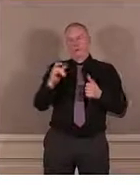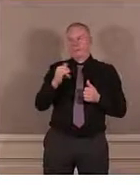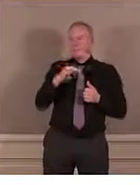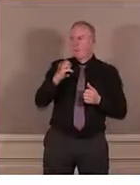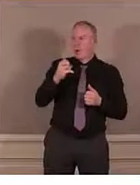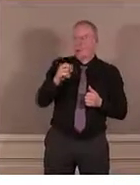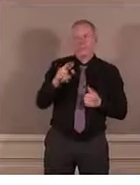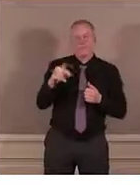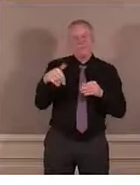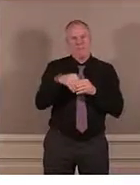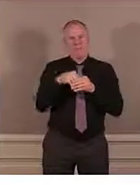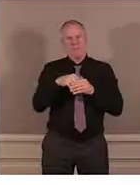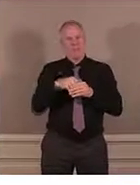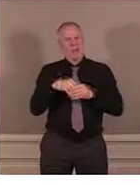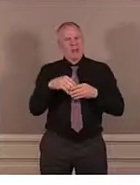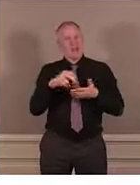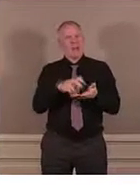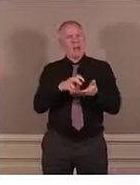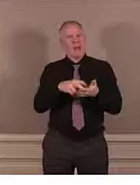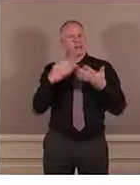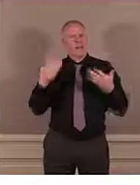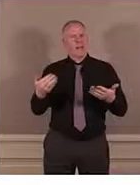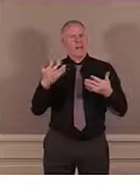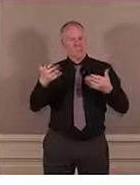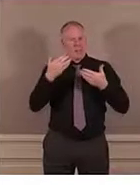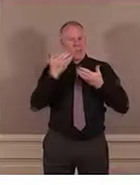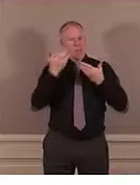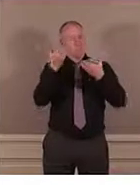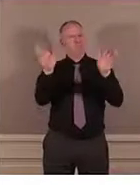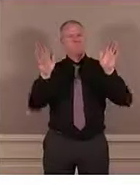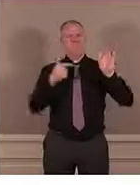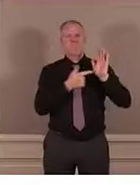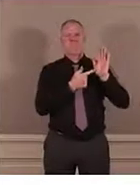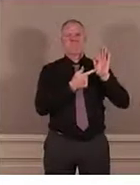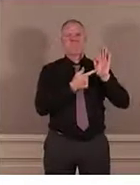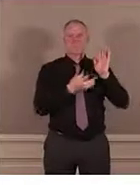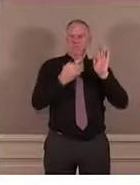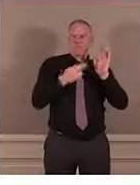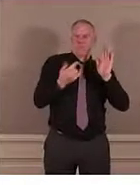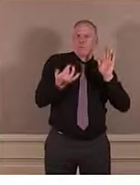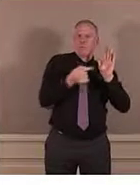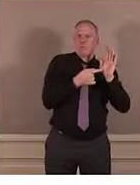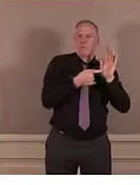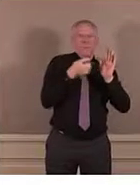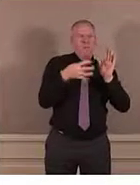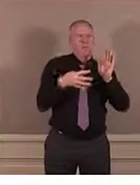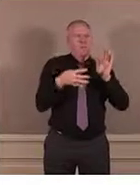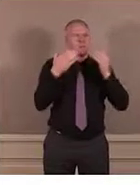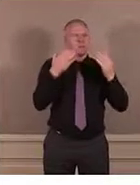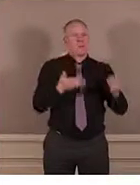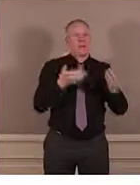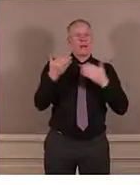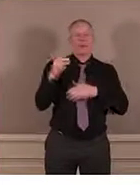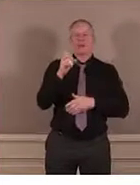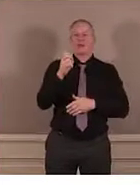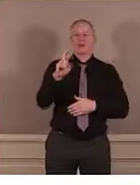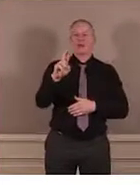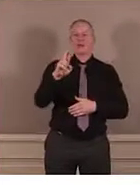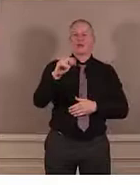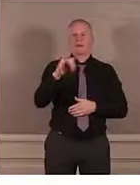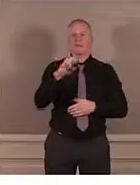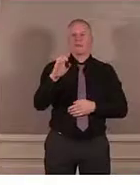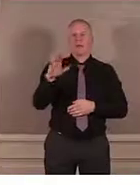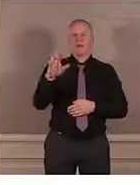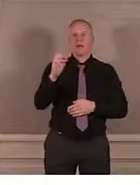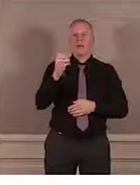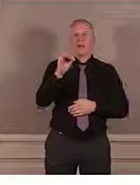And obviously we're delighted to have reached the stage today when we can present the findings. And really on that point I'll hand over to Dr. Rachel Iredale, who will